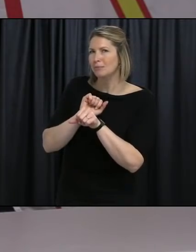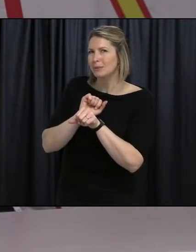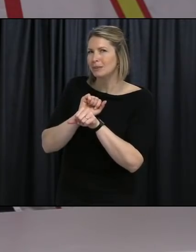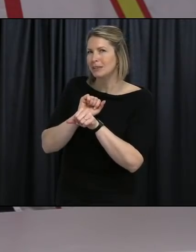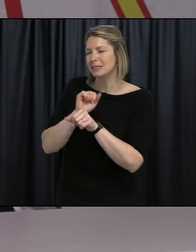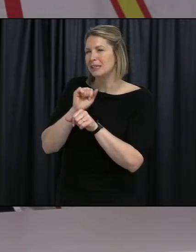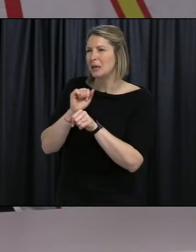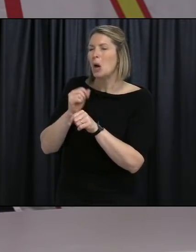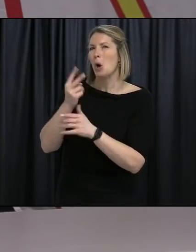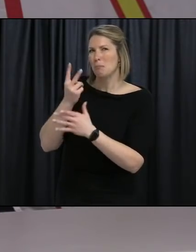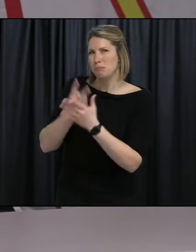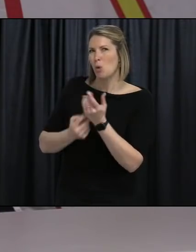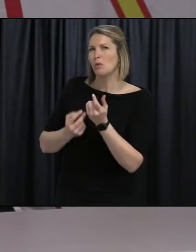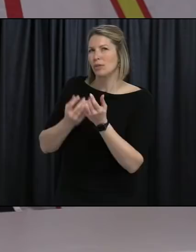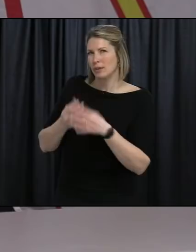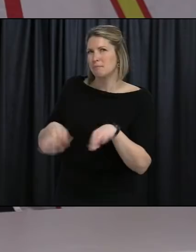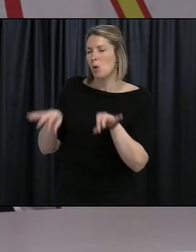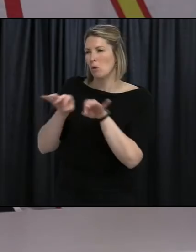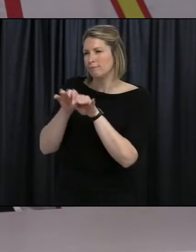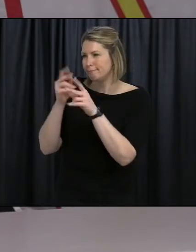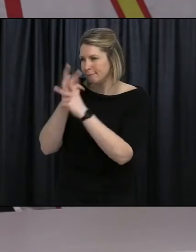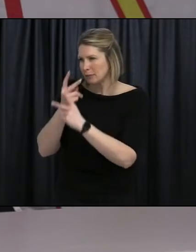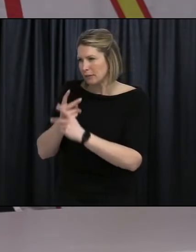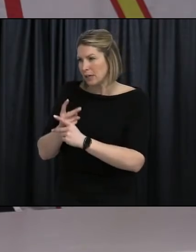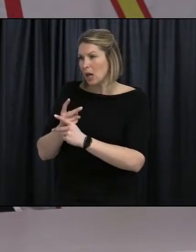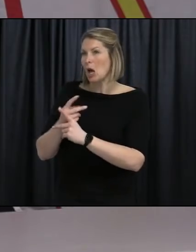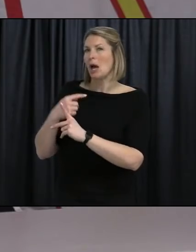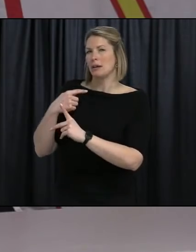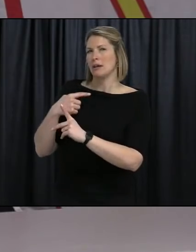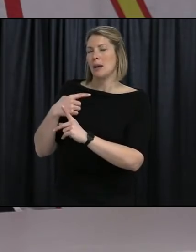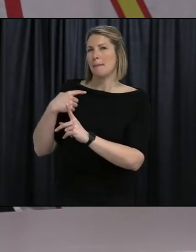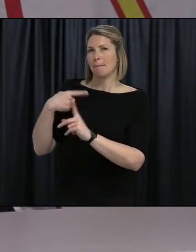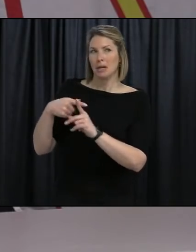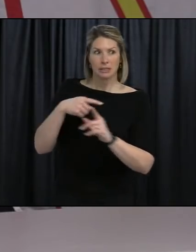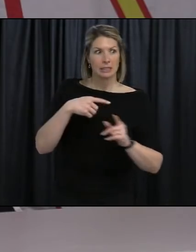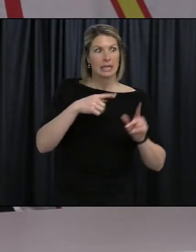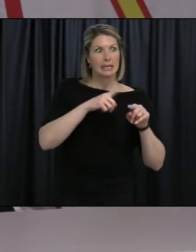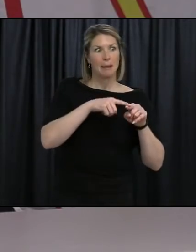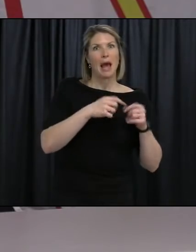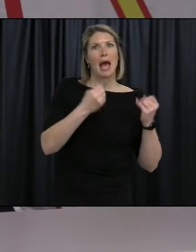vaccine available for everybody, to go down those age categories.